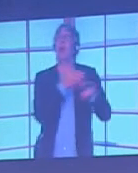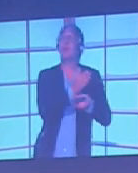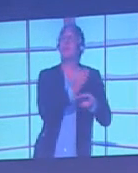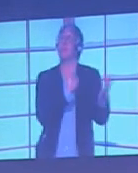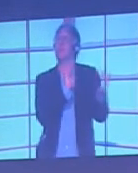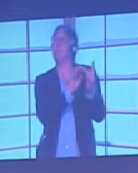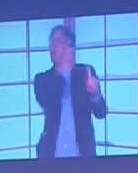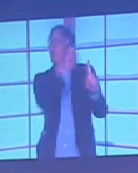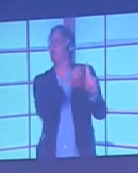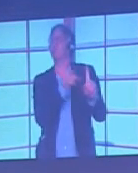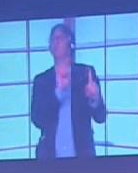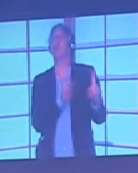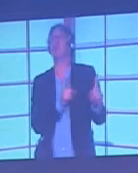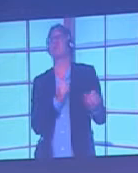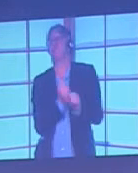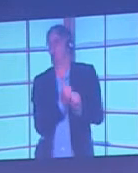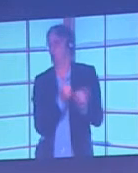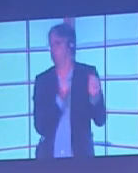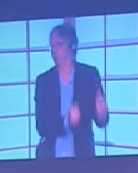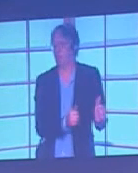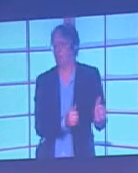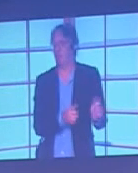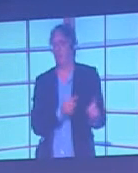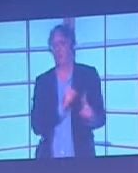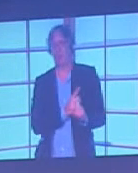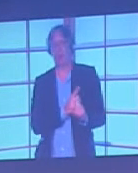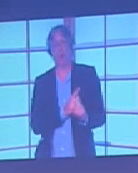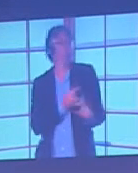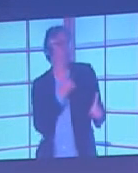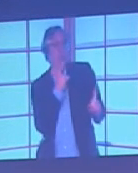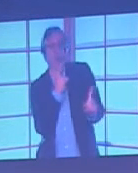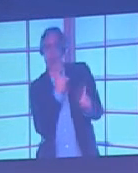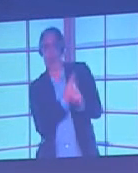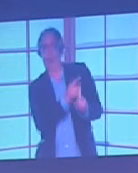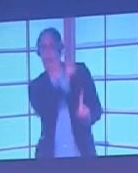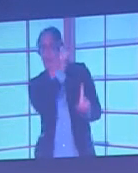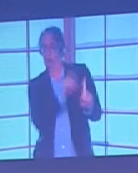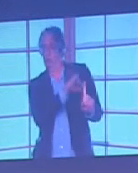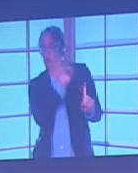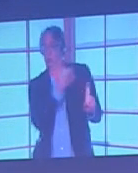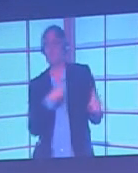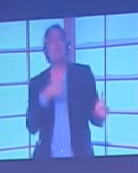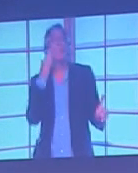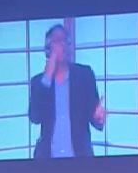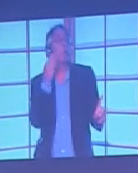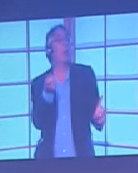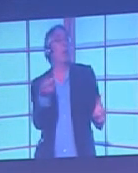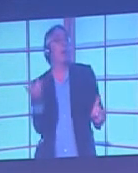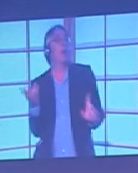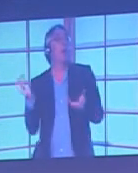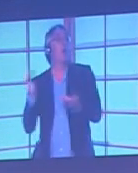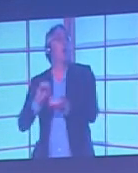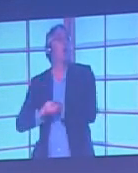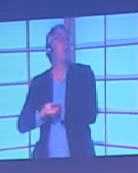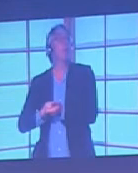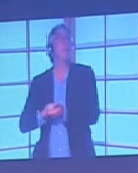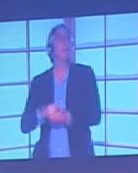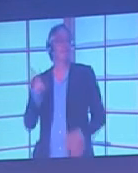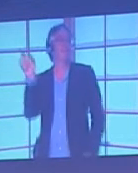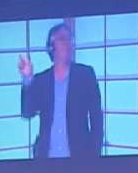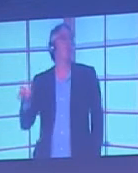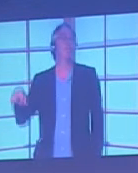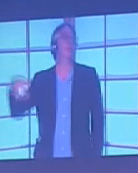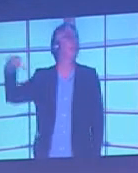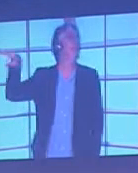are doing the job well, that they're the right people to have the job. I do know of some clubs where it's a token appointment.